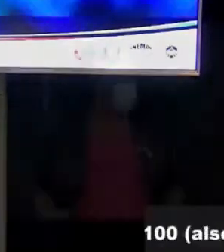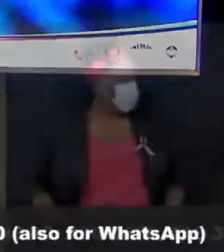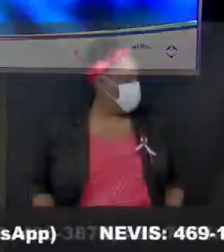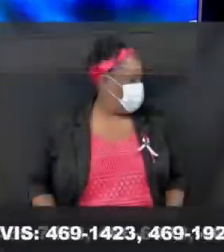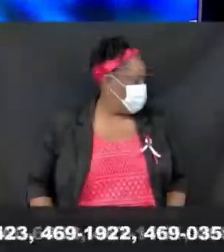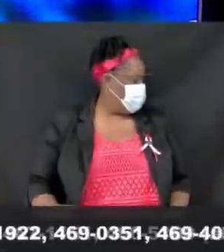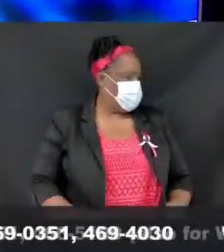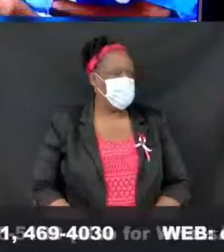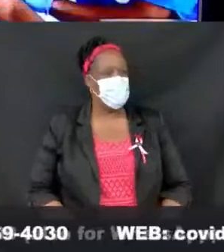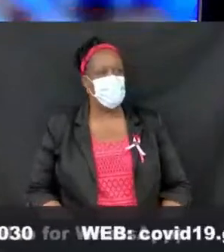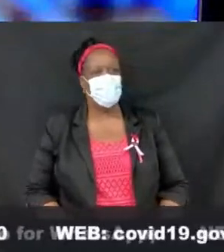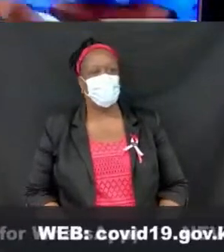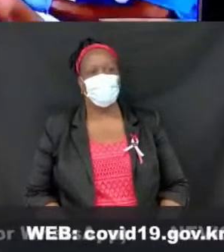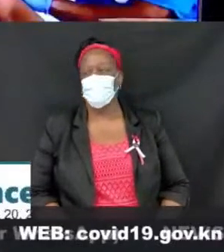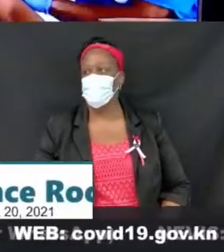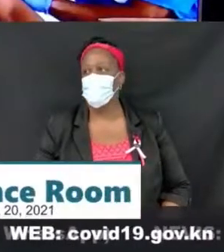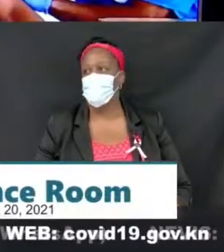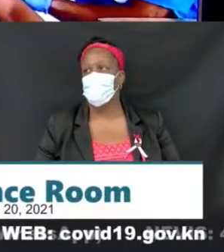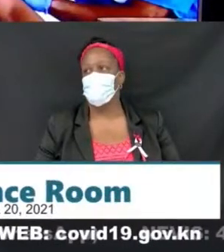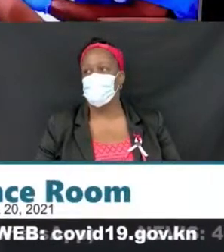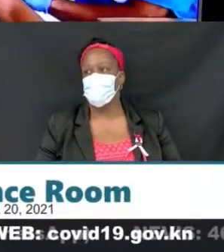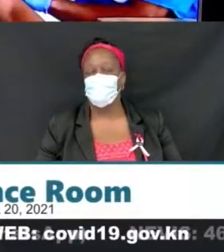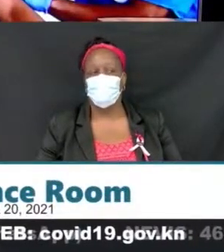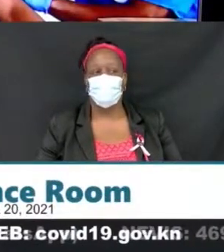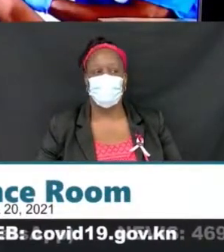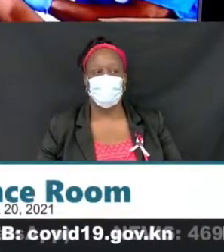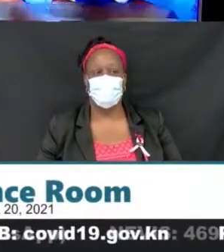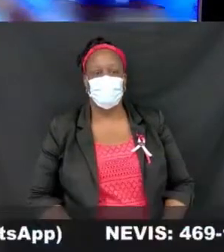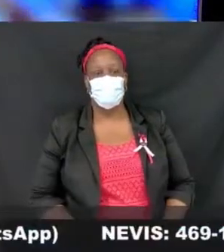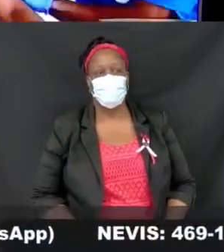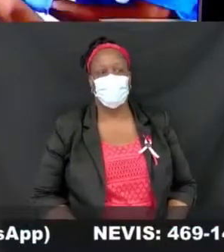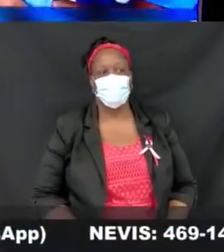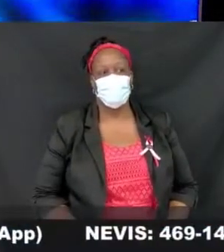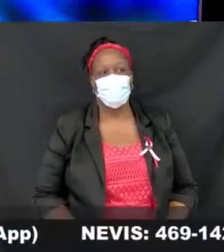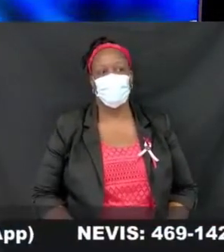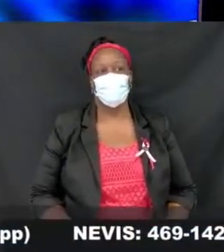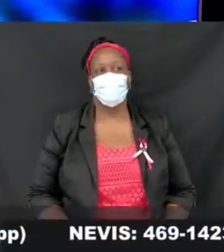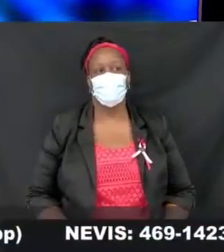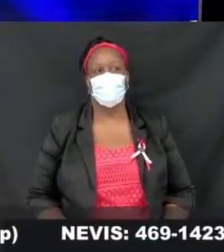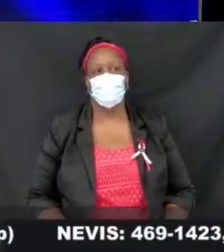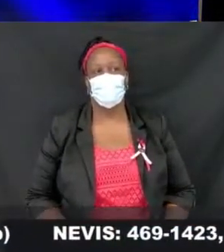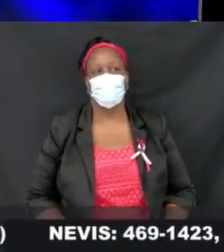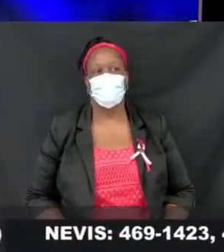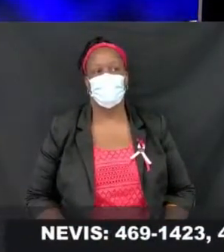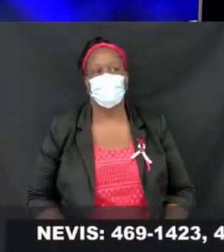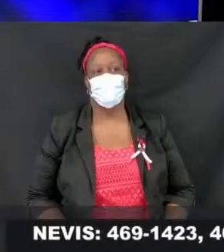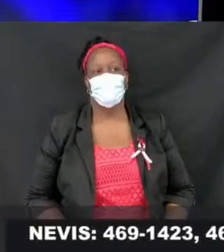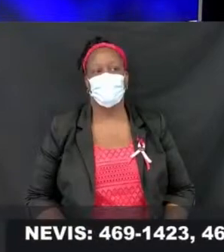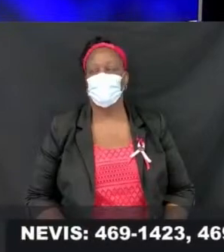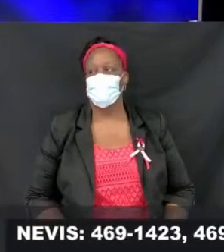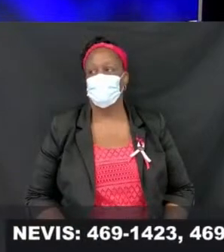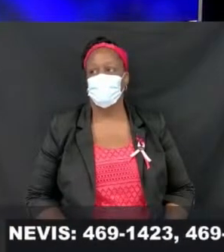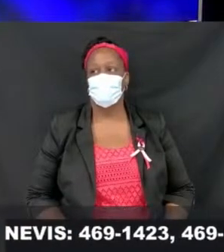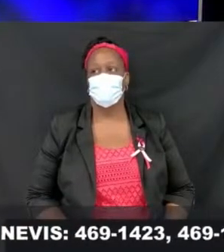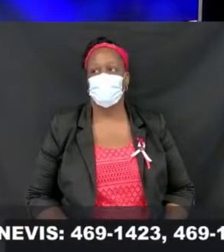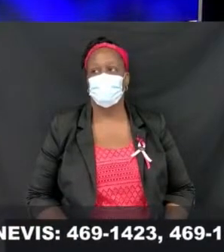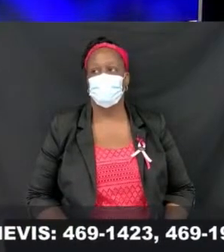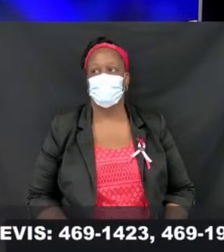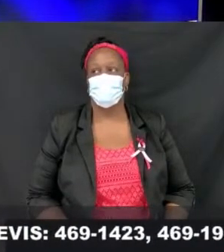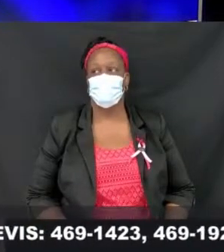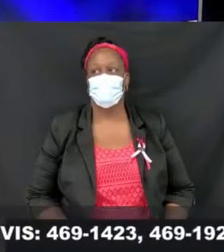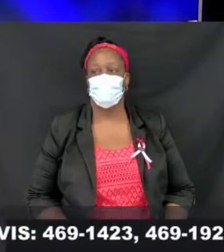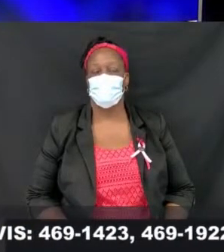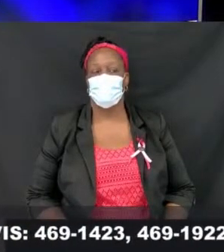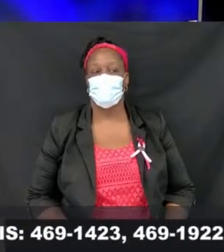what was shared with us from the agents of some of these ships, that we may have in November about